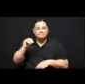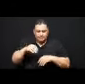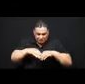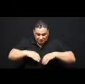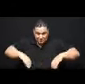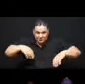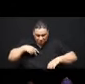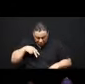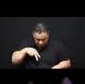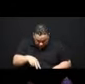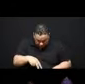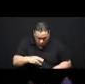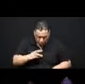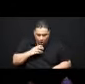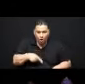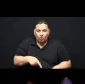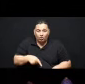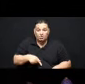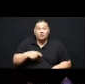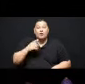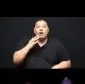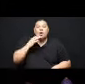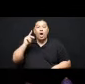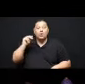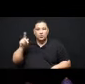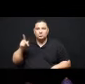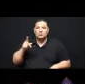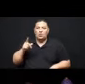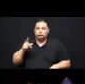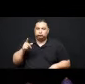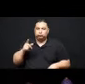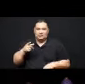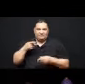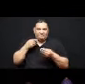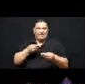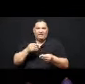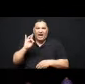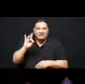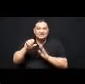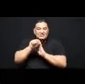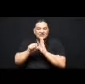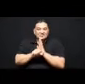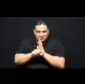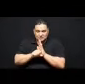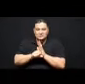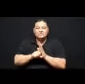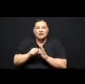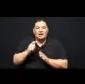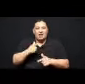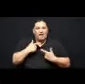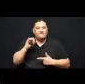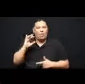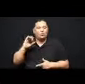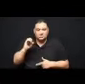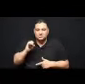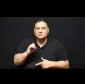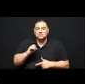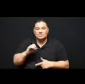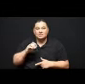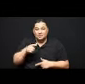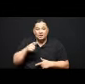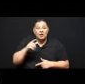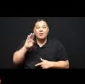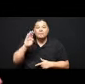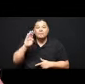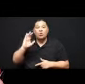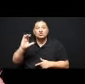there was water. Colorado, the life force of 8 states, the sole reason for the existence of Boulder City,